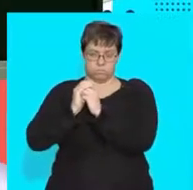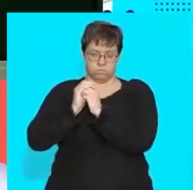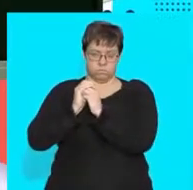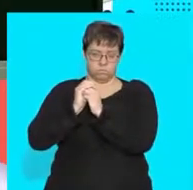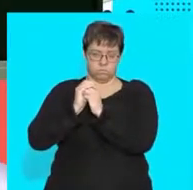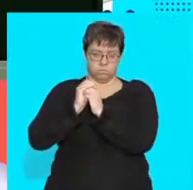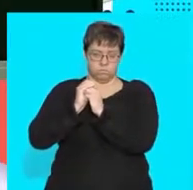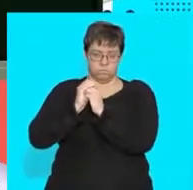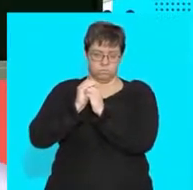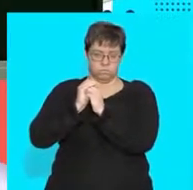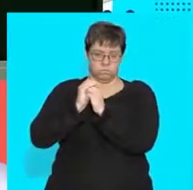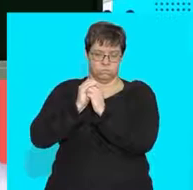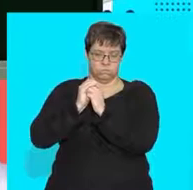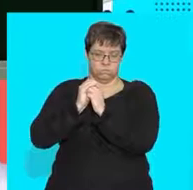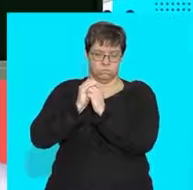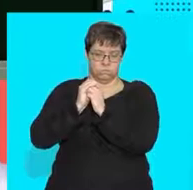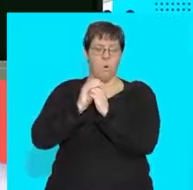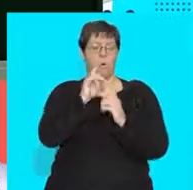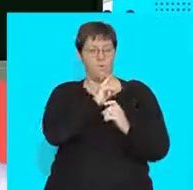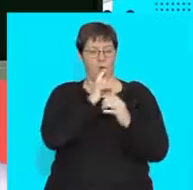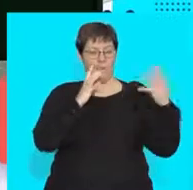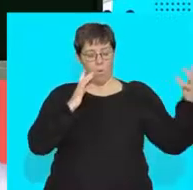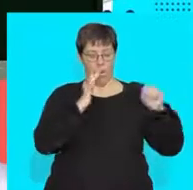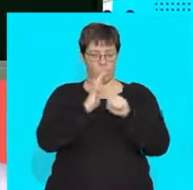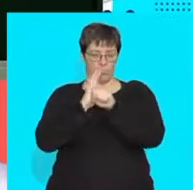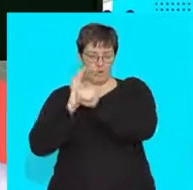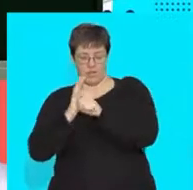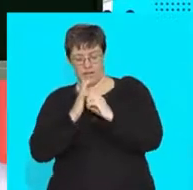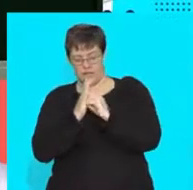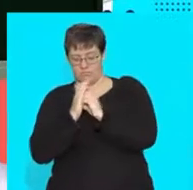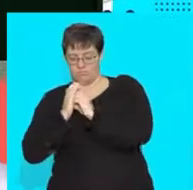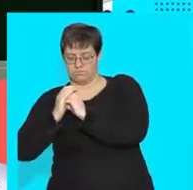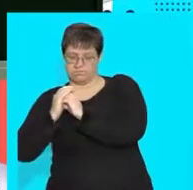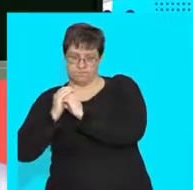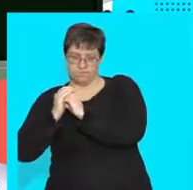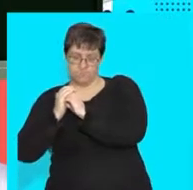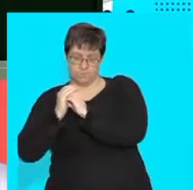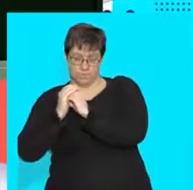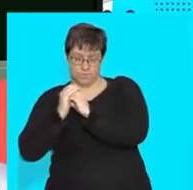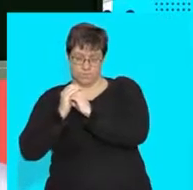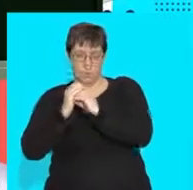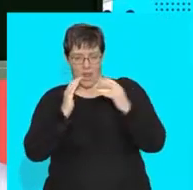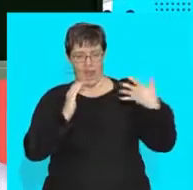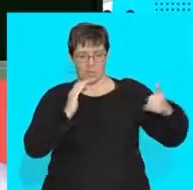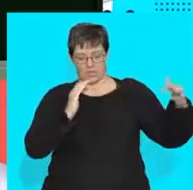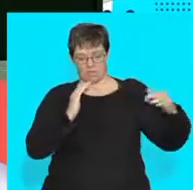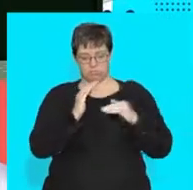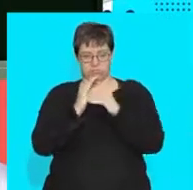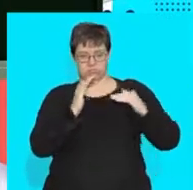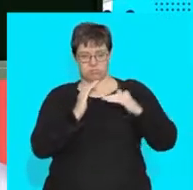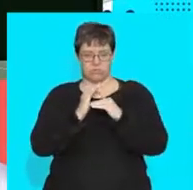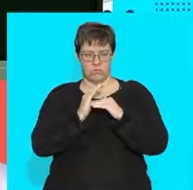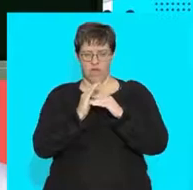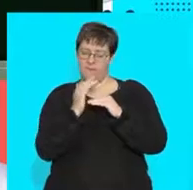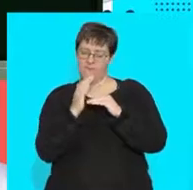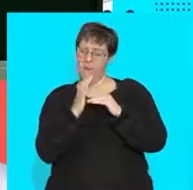more than the pressure from the inside, it will basically bend bend the tympanic membrane that side. So